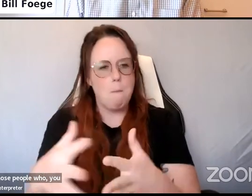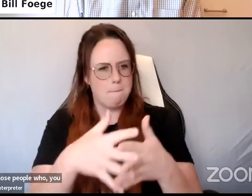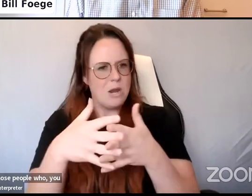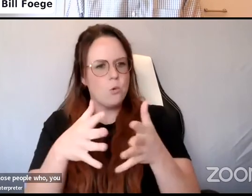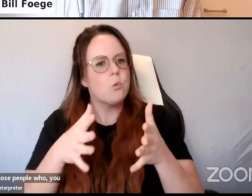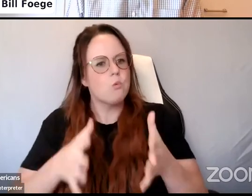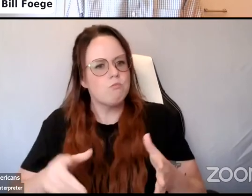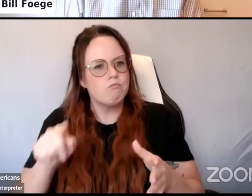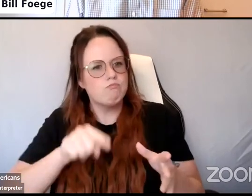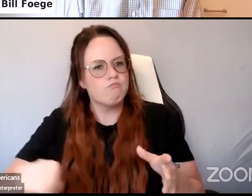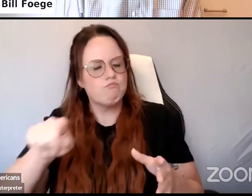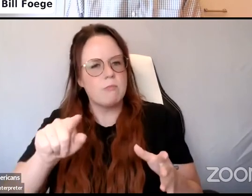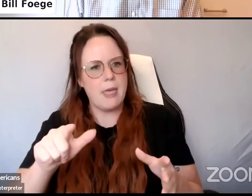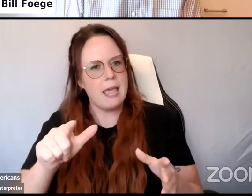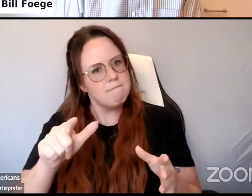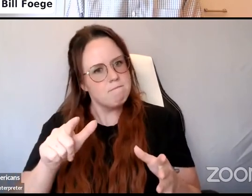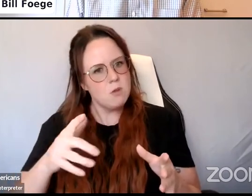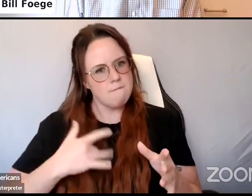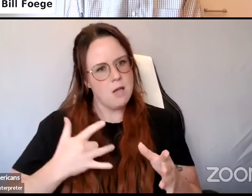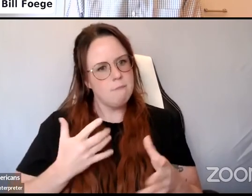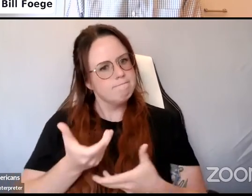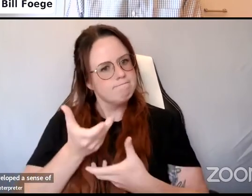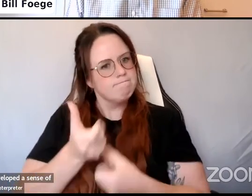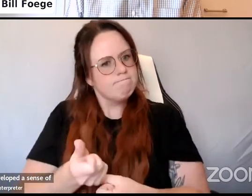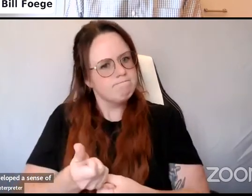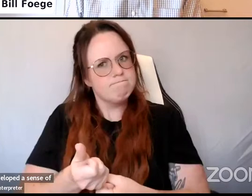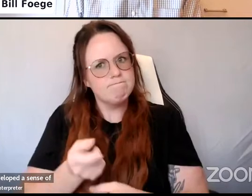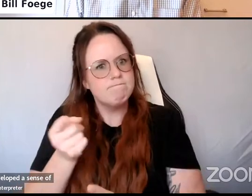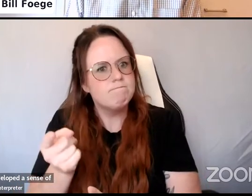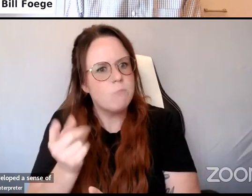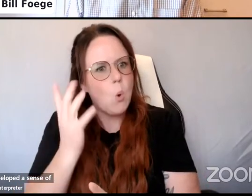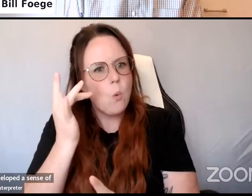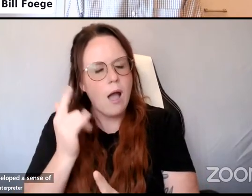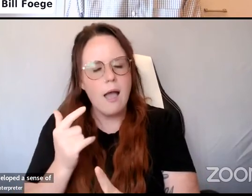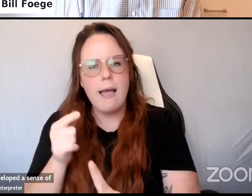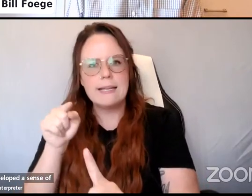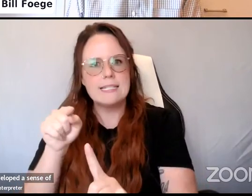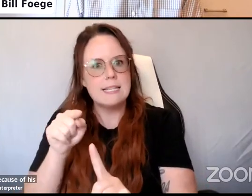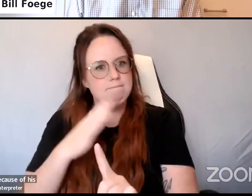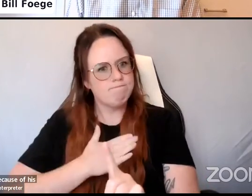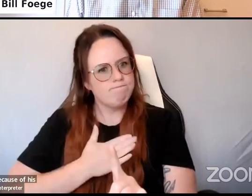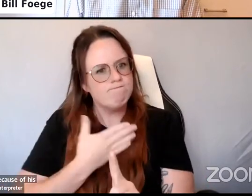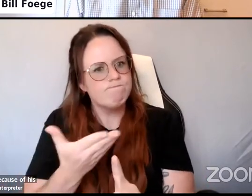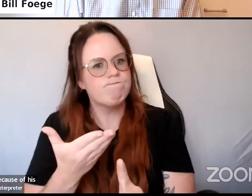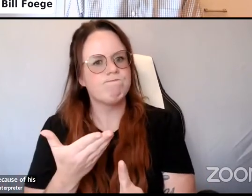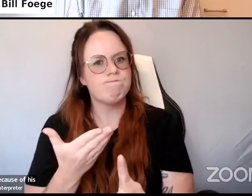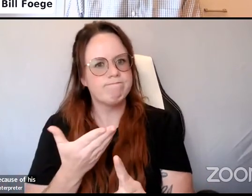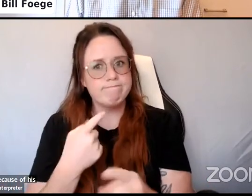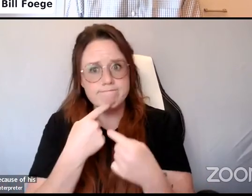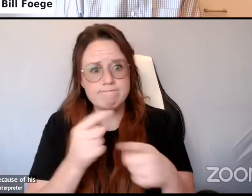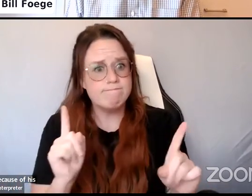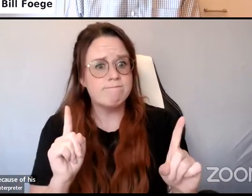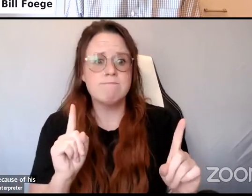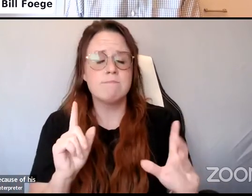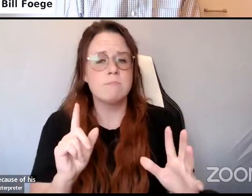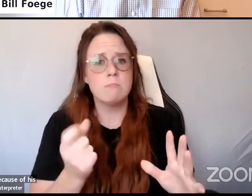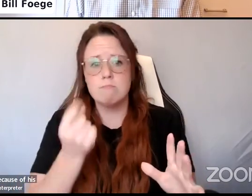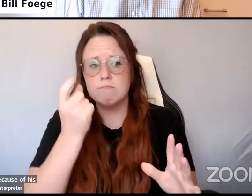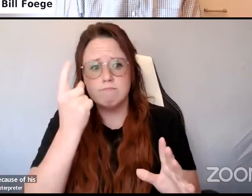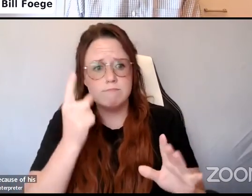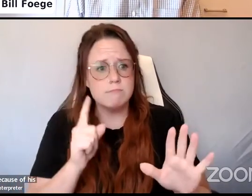developed a sense of confidence with him because of his willingness and ability to say